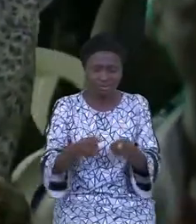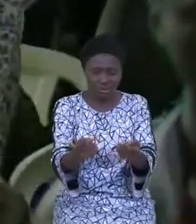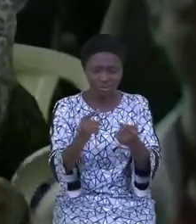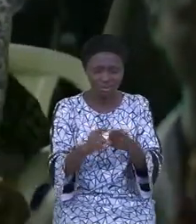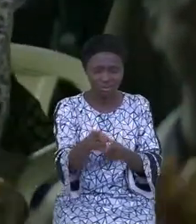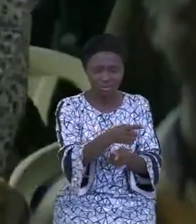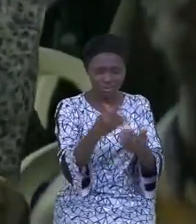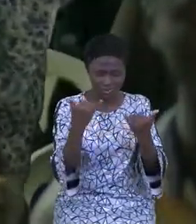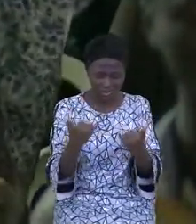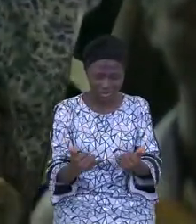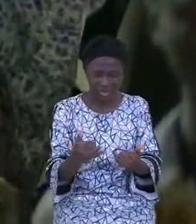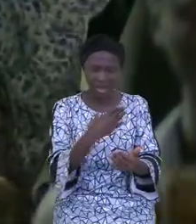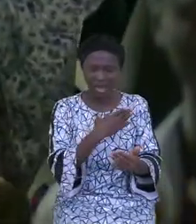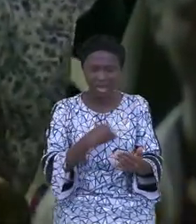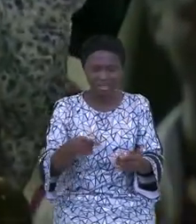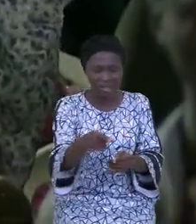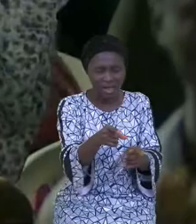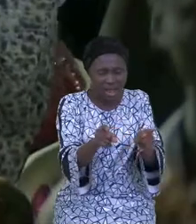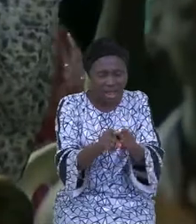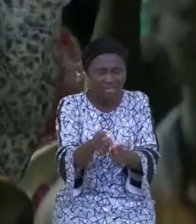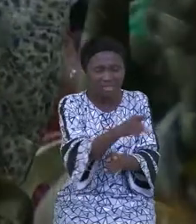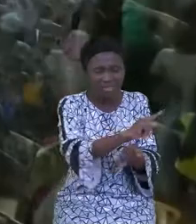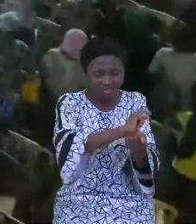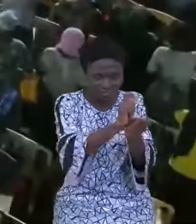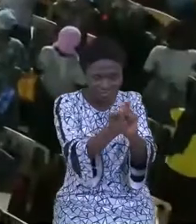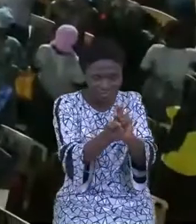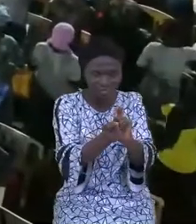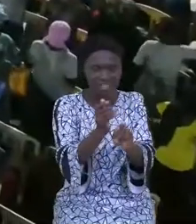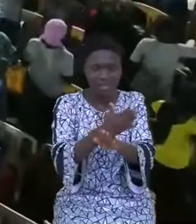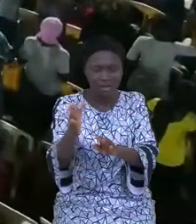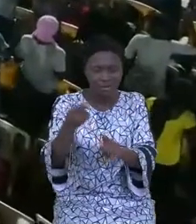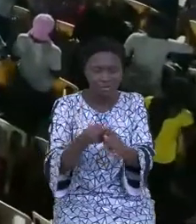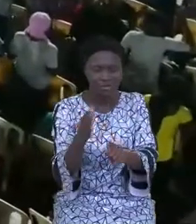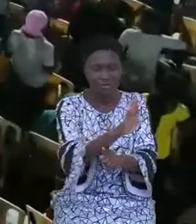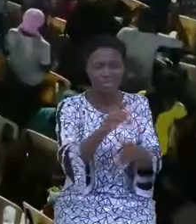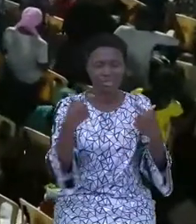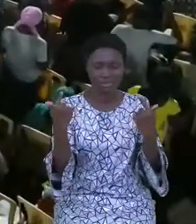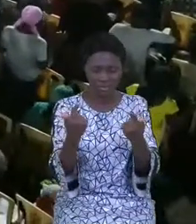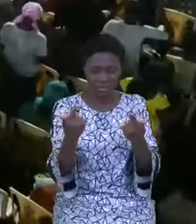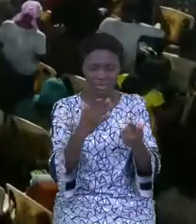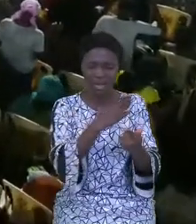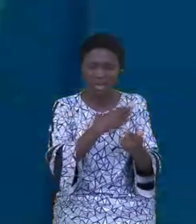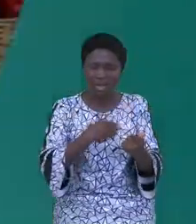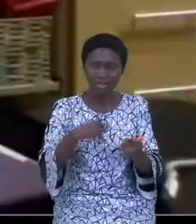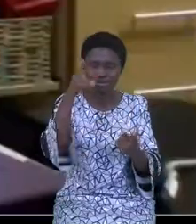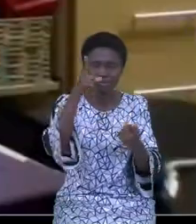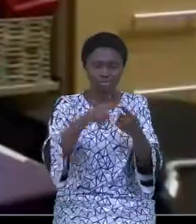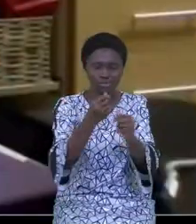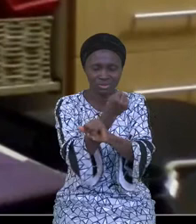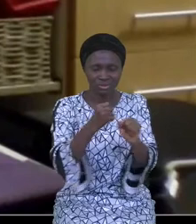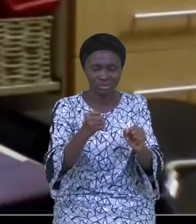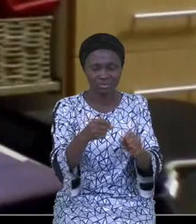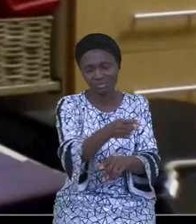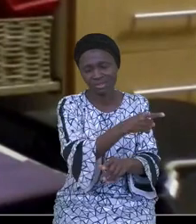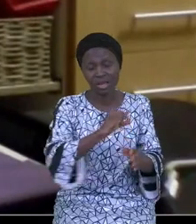from their sins and they turn to you to save them. I pray your salvation will come